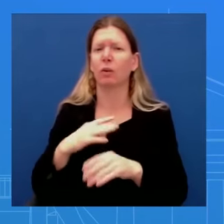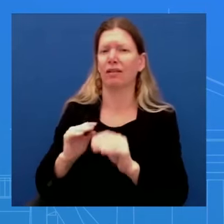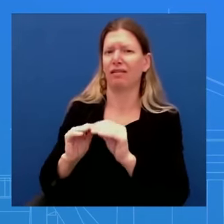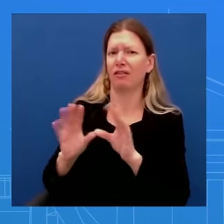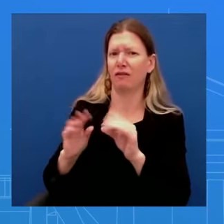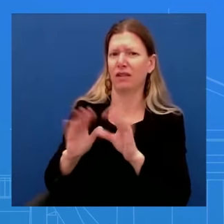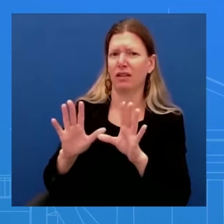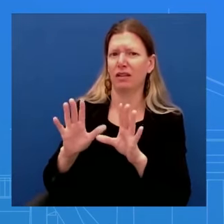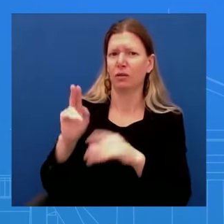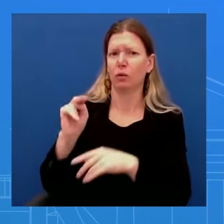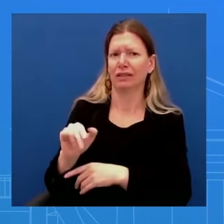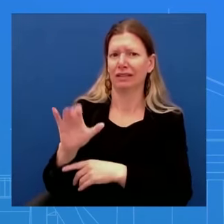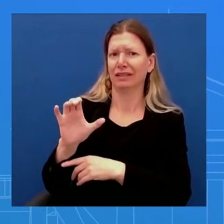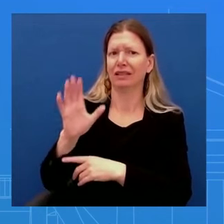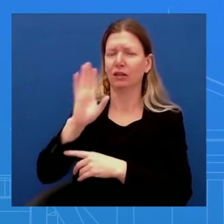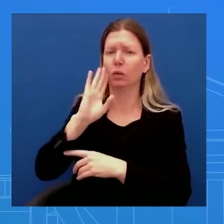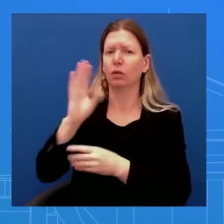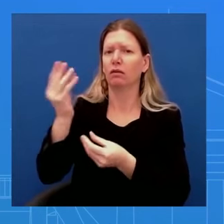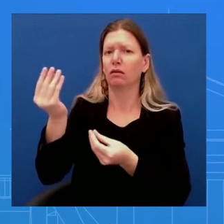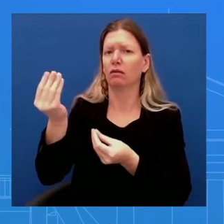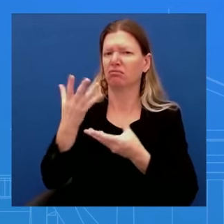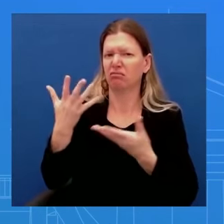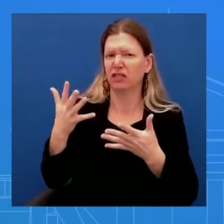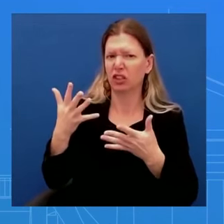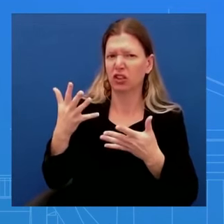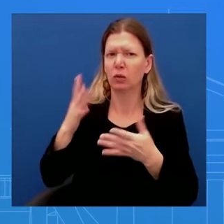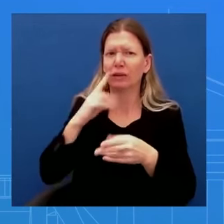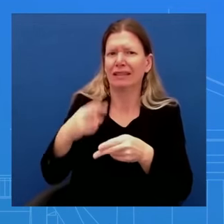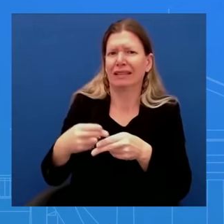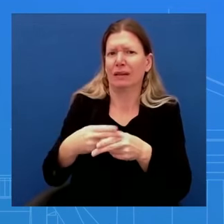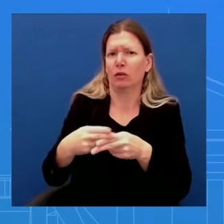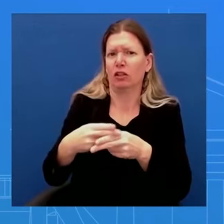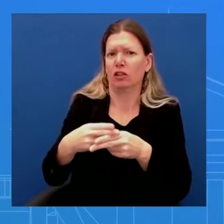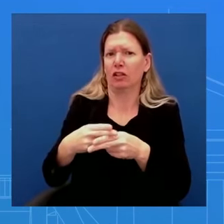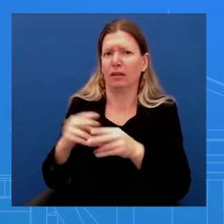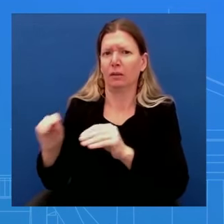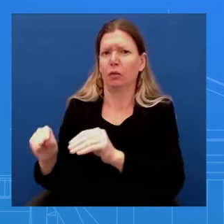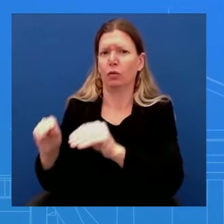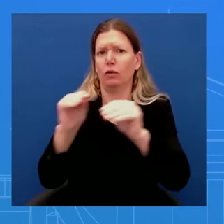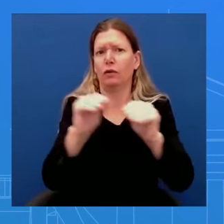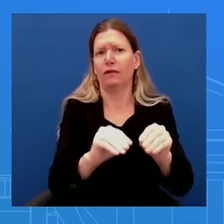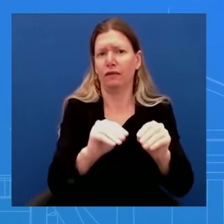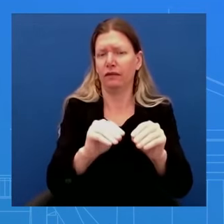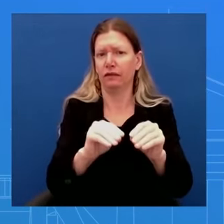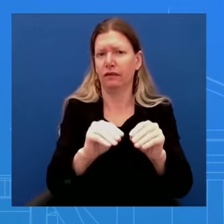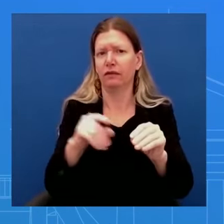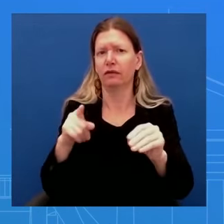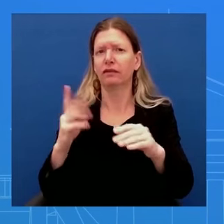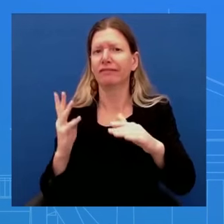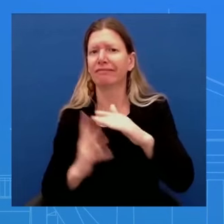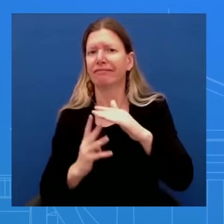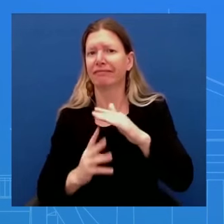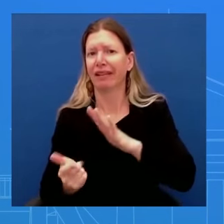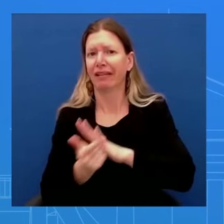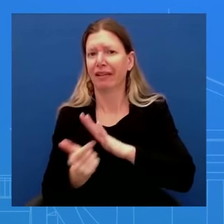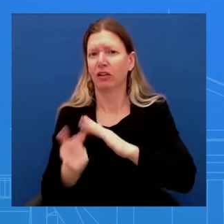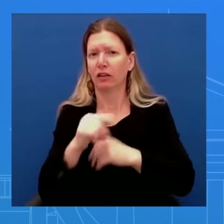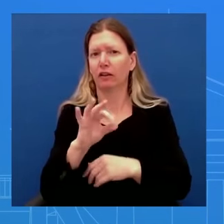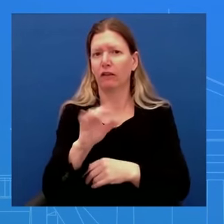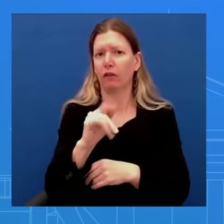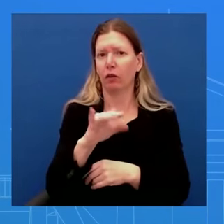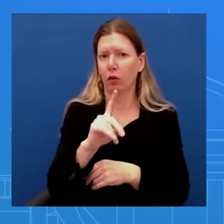migrants staying at Floyd Bennett Field to a nearby high school. As of this morning, all migrants have returned to the facility at